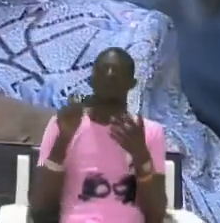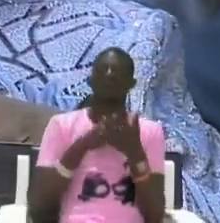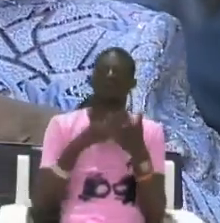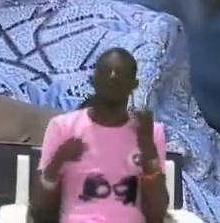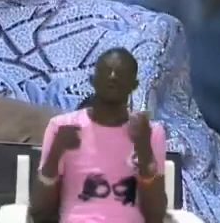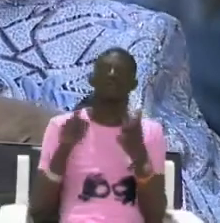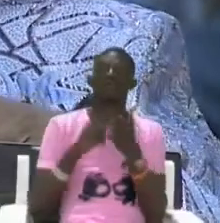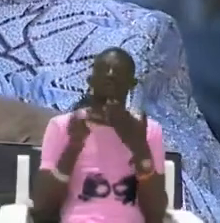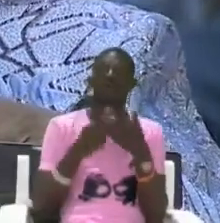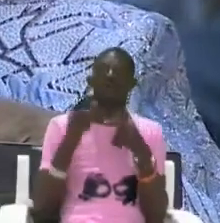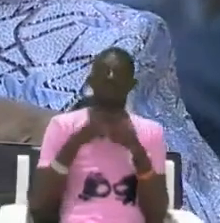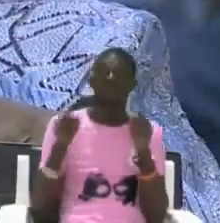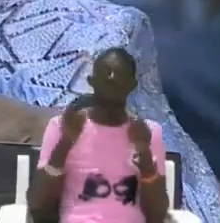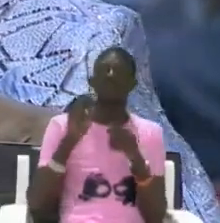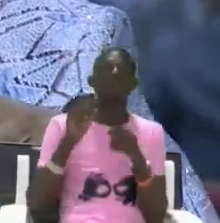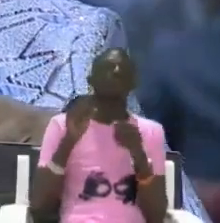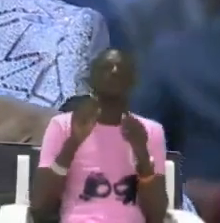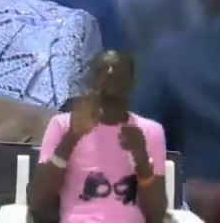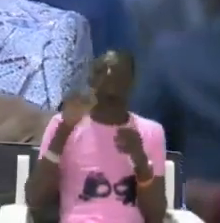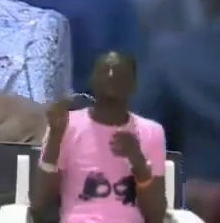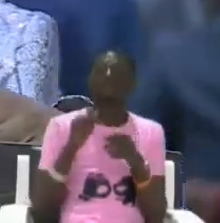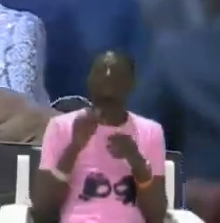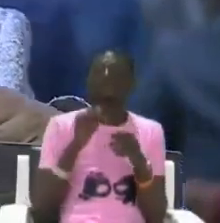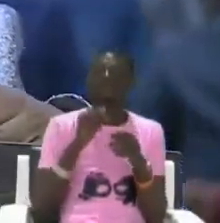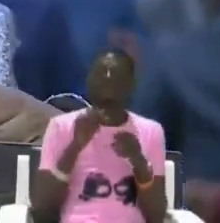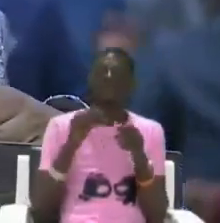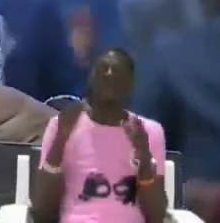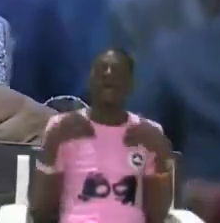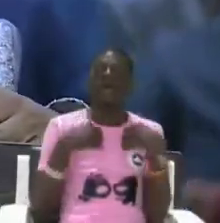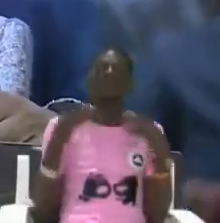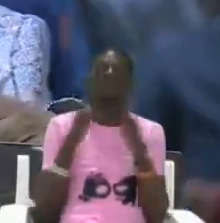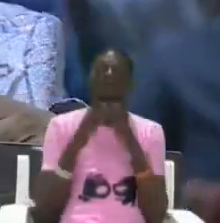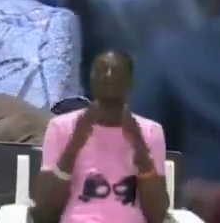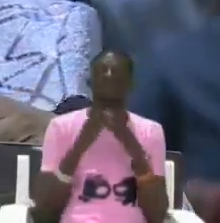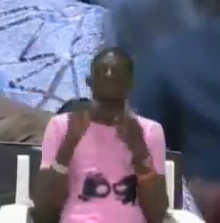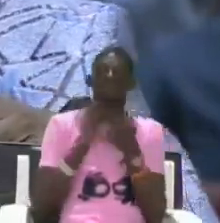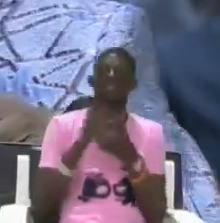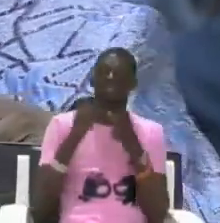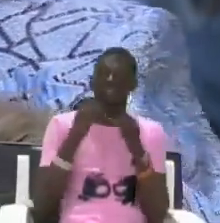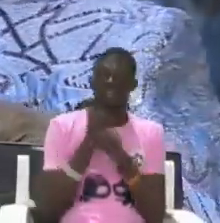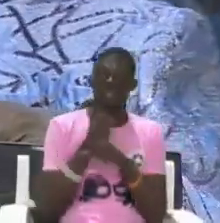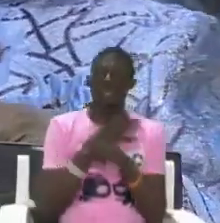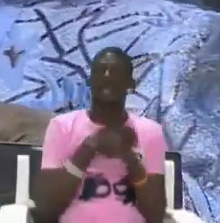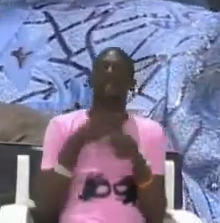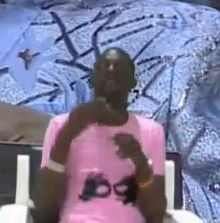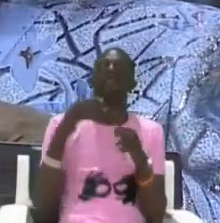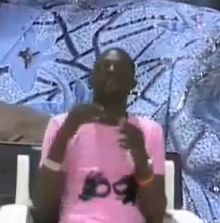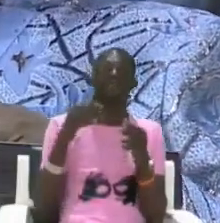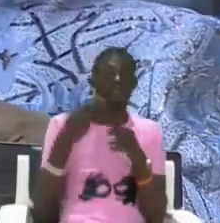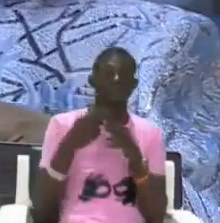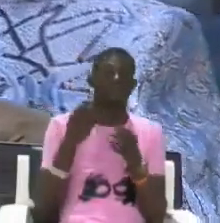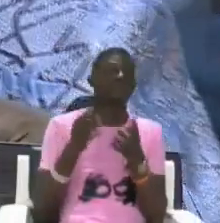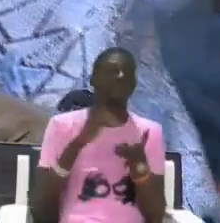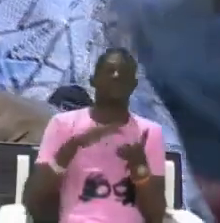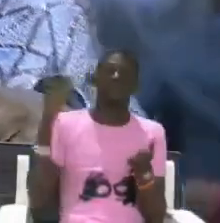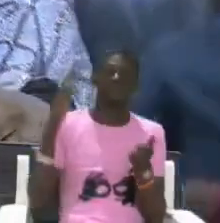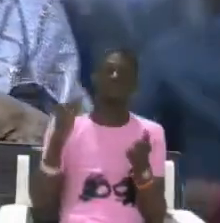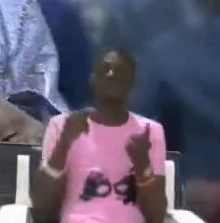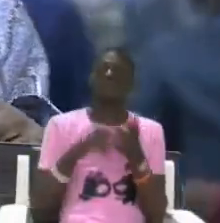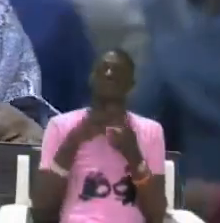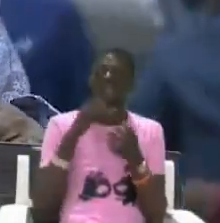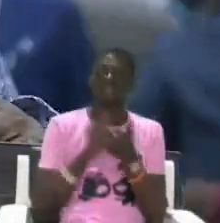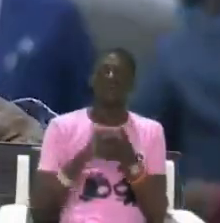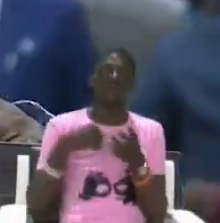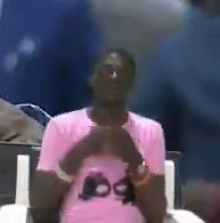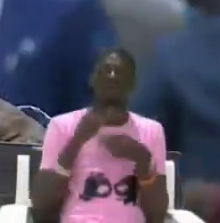program. But Redeemed Christian Church of God held the convention that year. And the name of the Lord was glorified. So I said, we are going